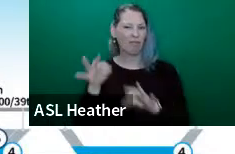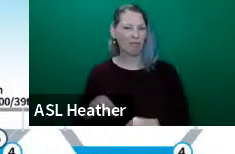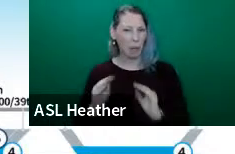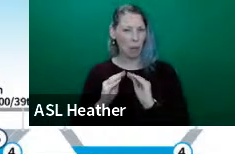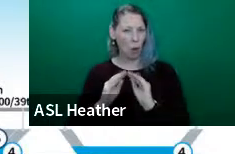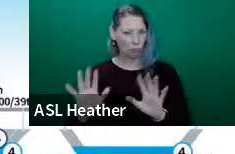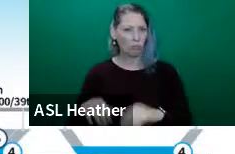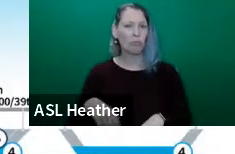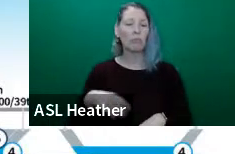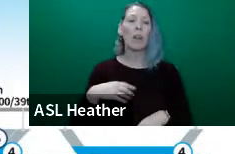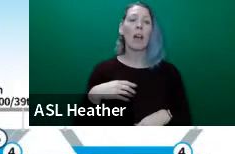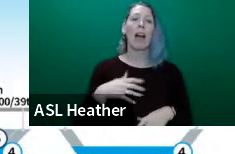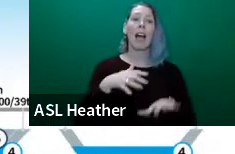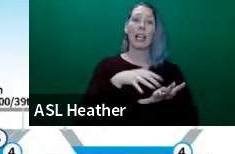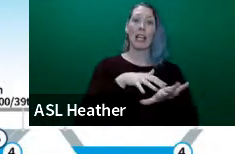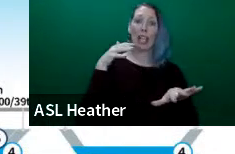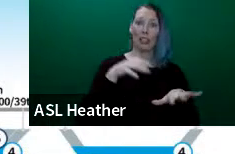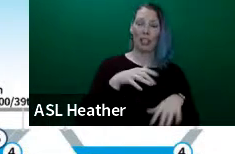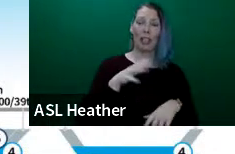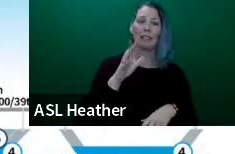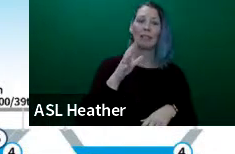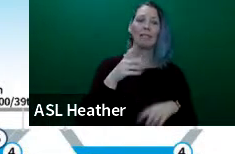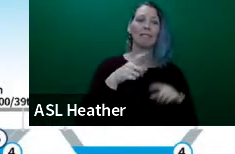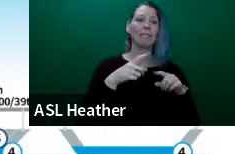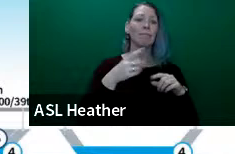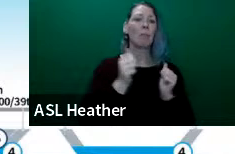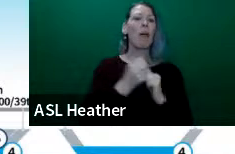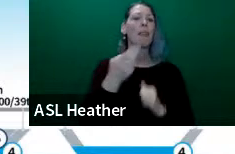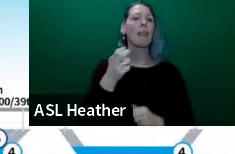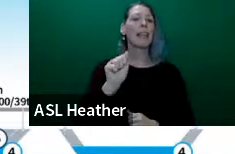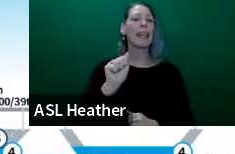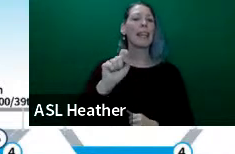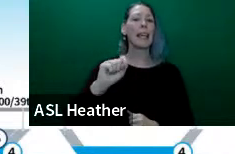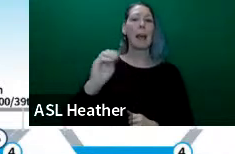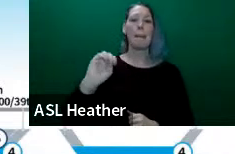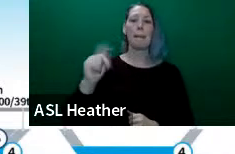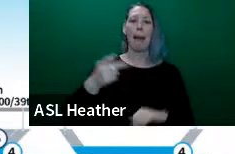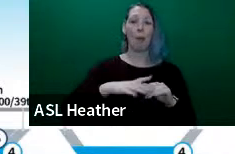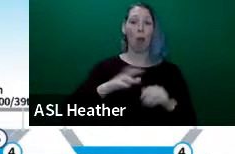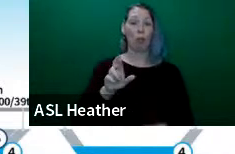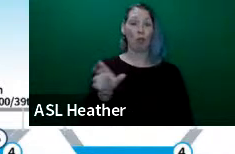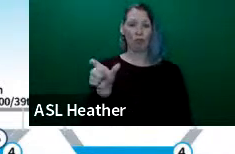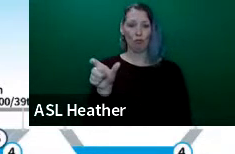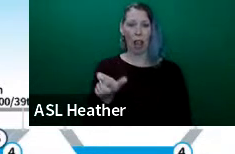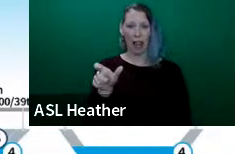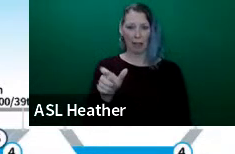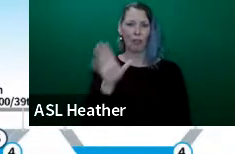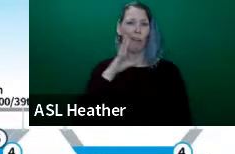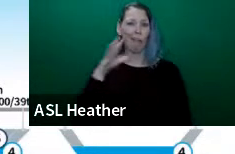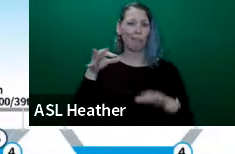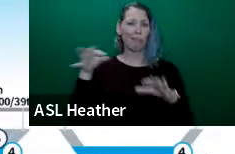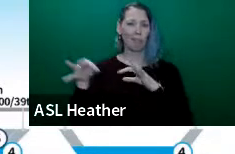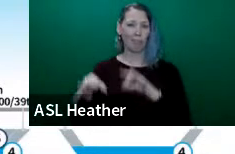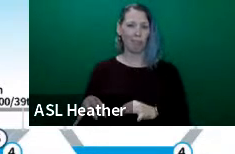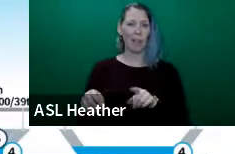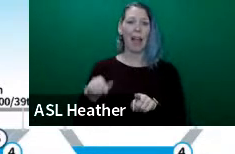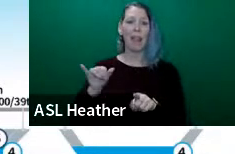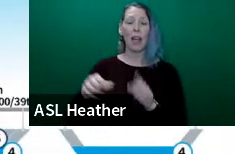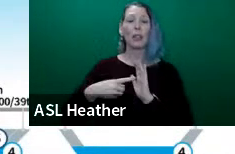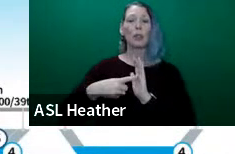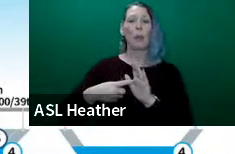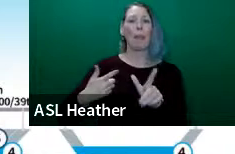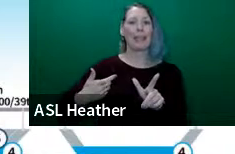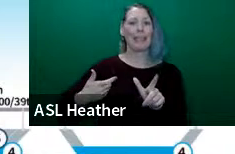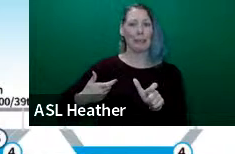then have a congestion index, which is related to the heat maps on the right-hand side. So the heat maps, I'll go through those. So those are kind of showing the speeds